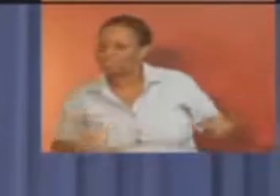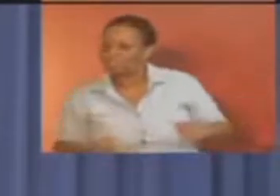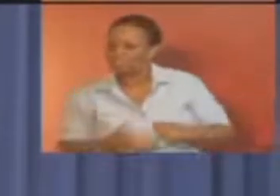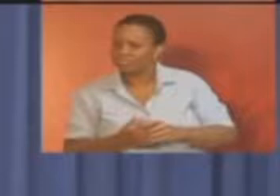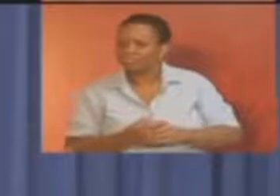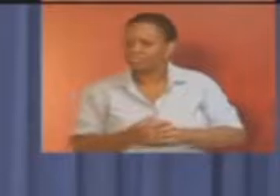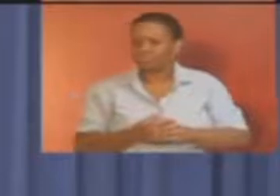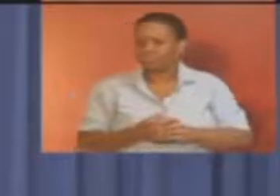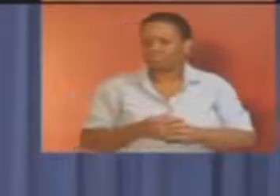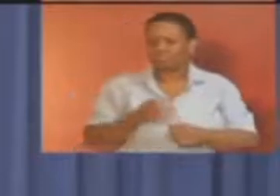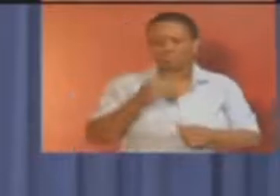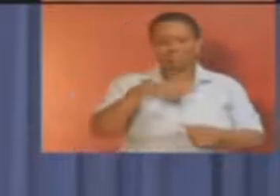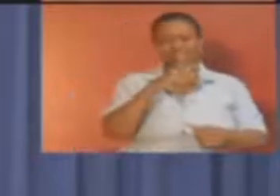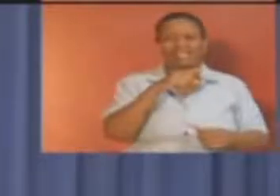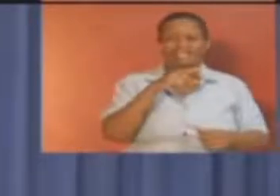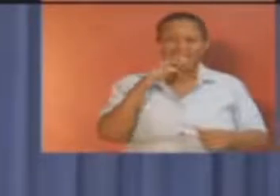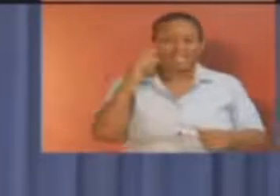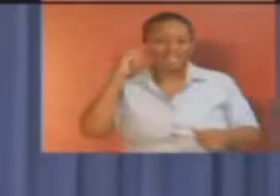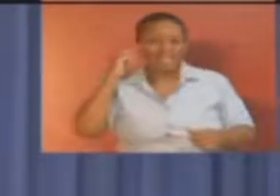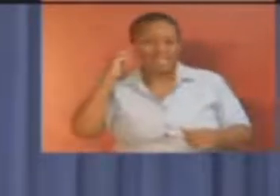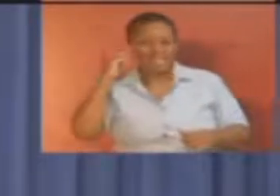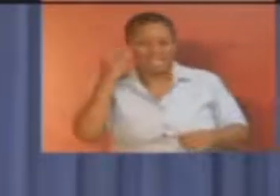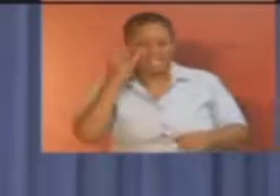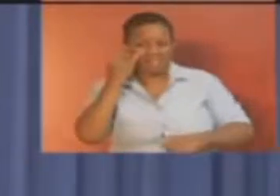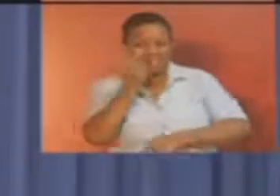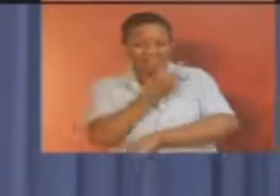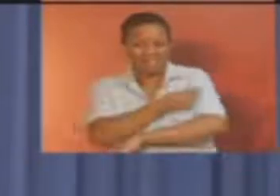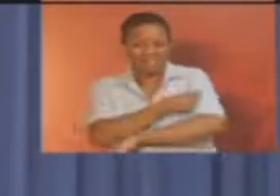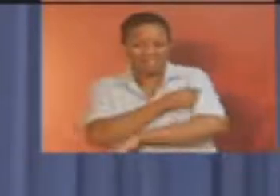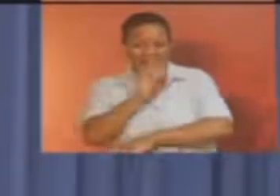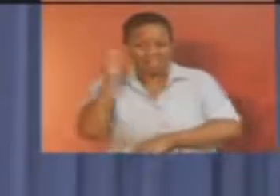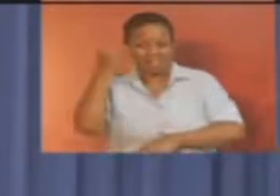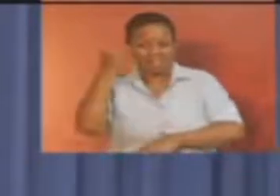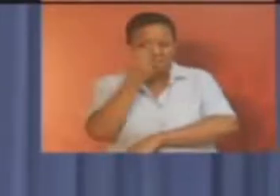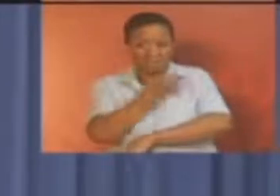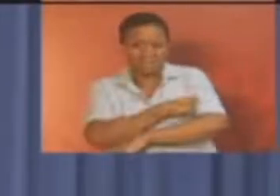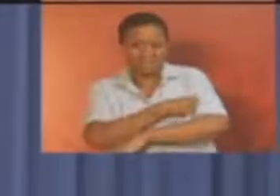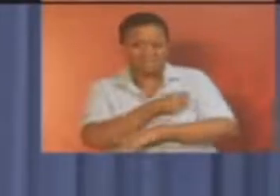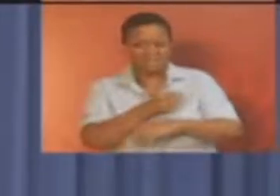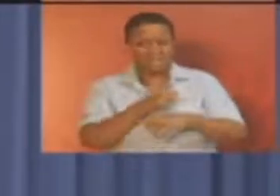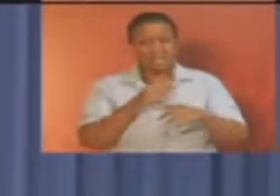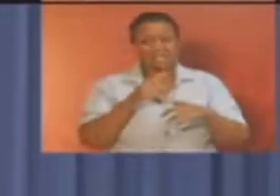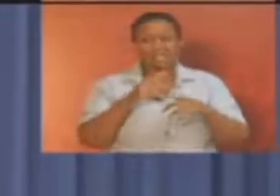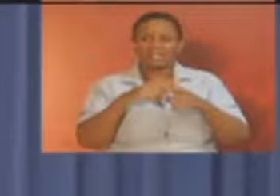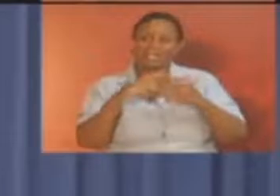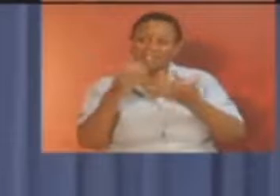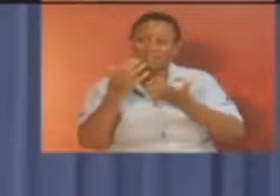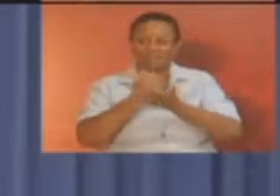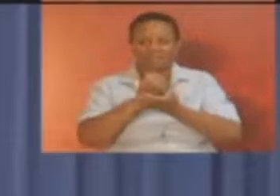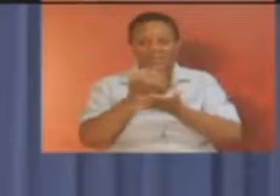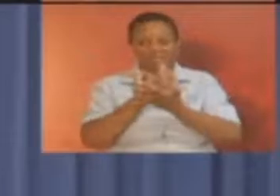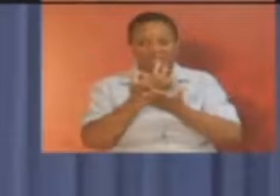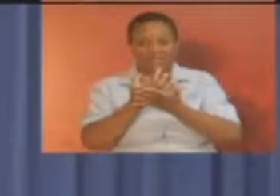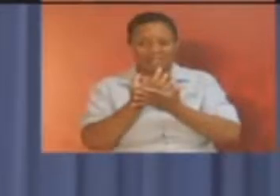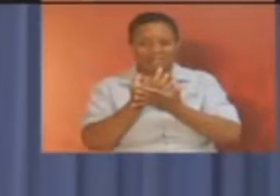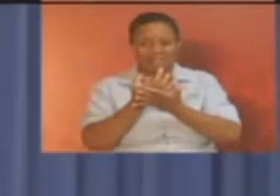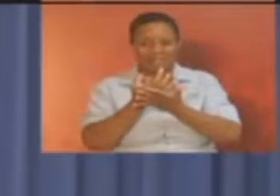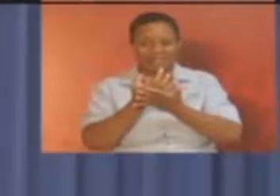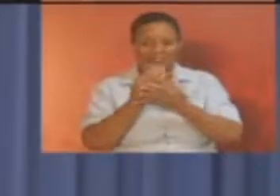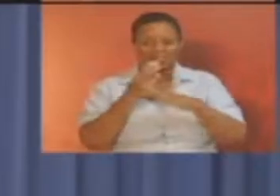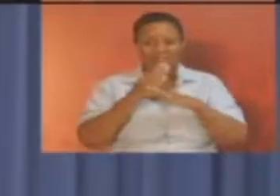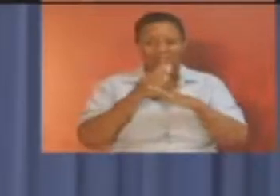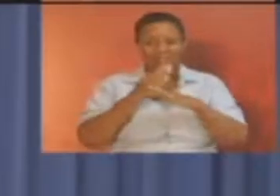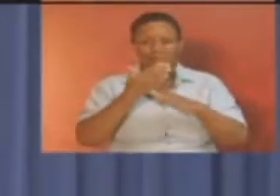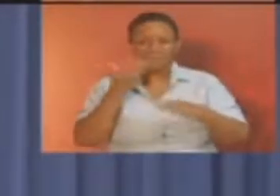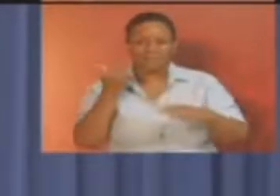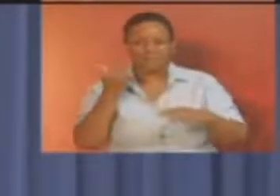thing, we will get vaccine immediately and start to vaccinate the country and save the economy. That was one of the conversations. And of course,